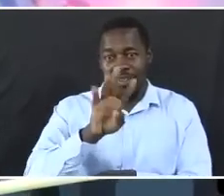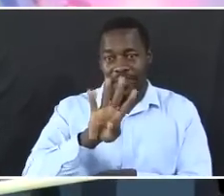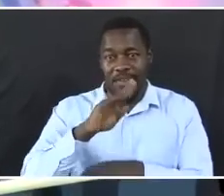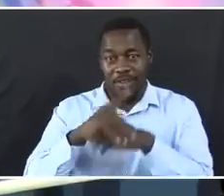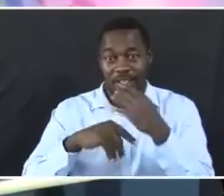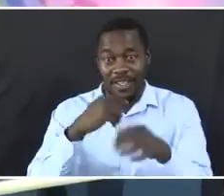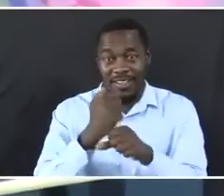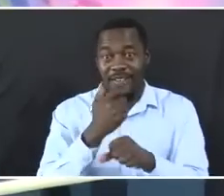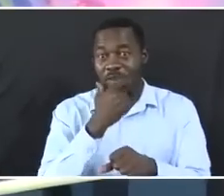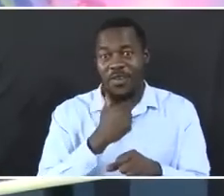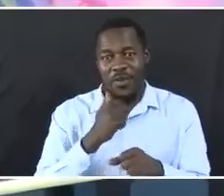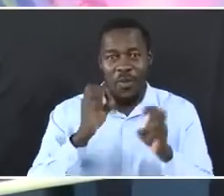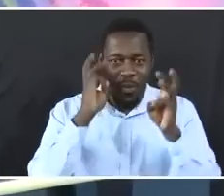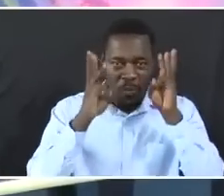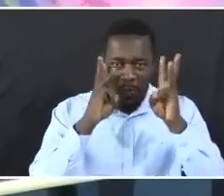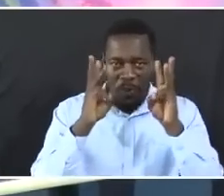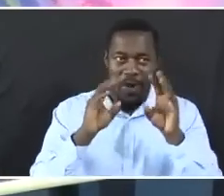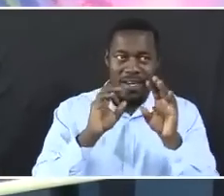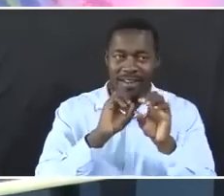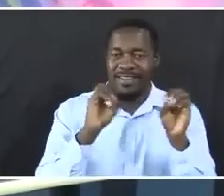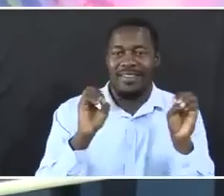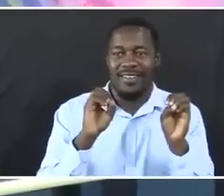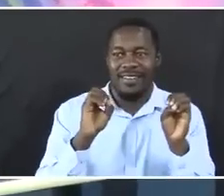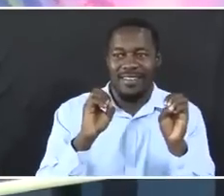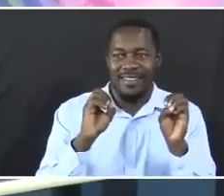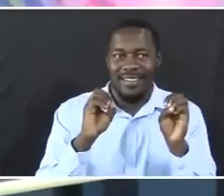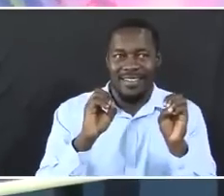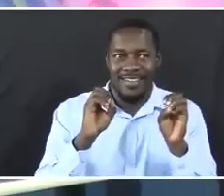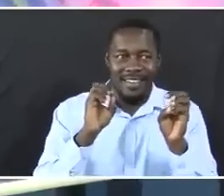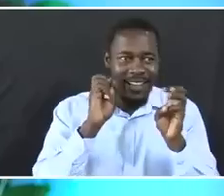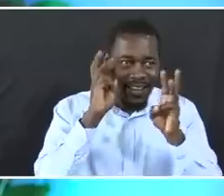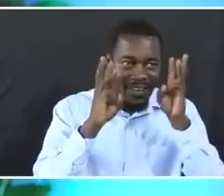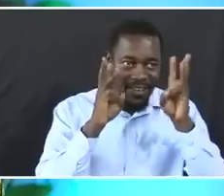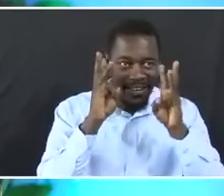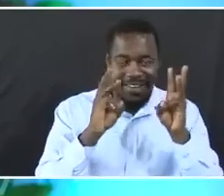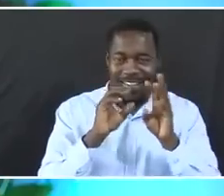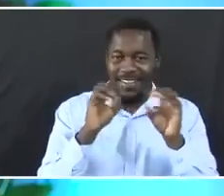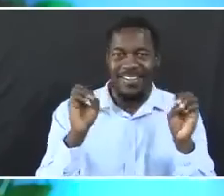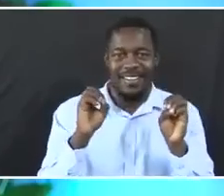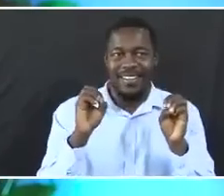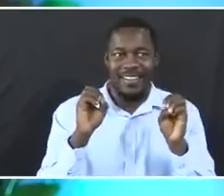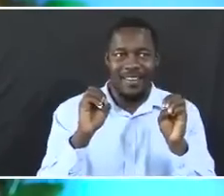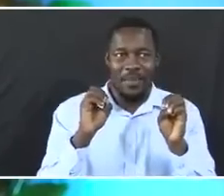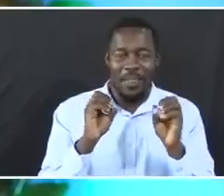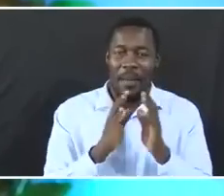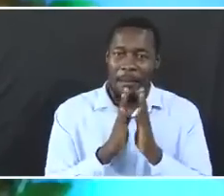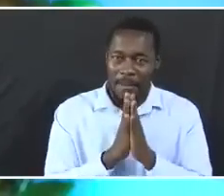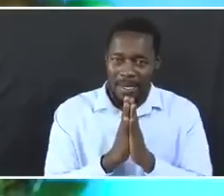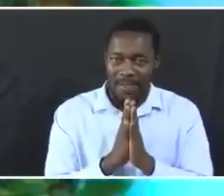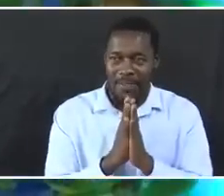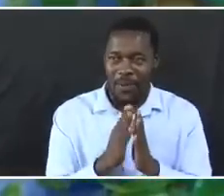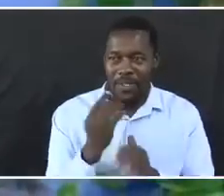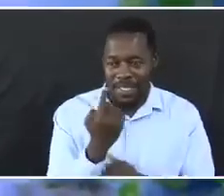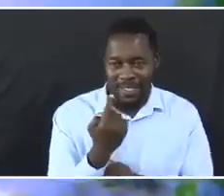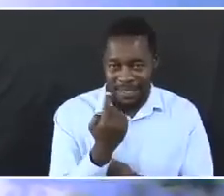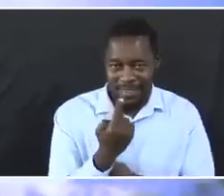worry. Friends, if you see the filth in homes, you'd pray like I always pray to